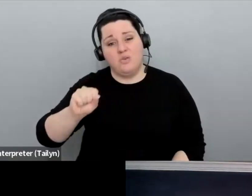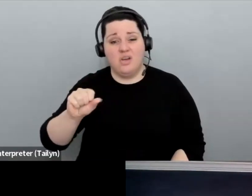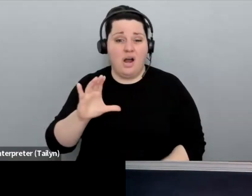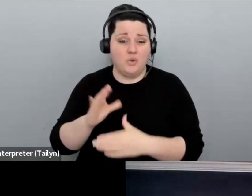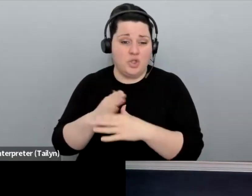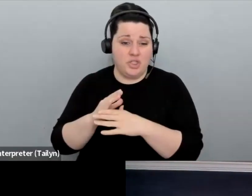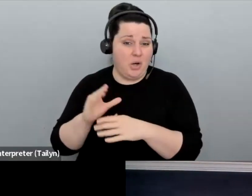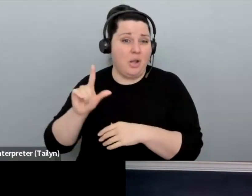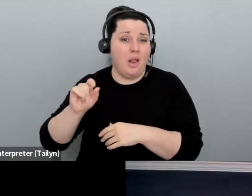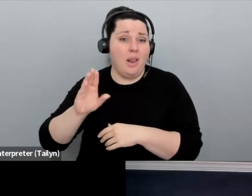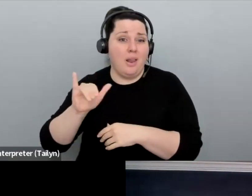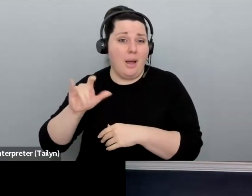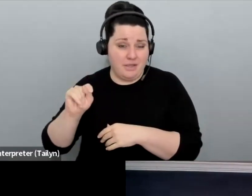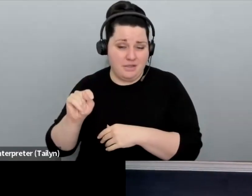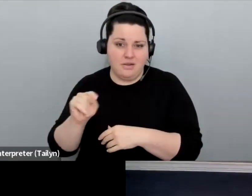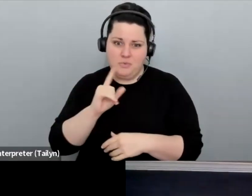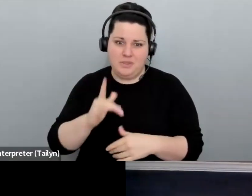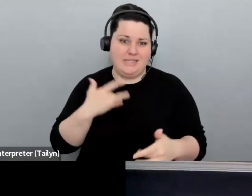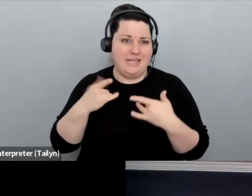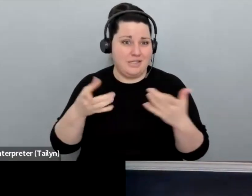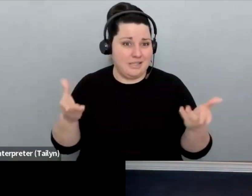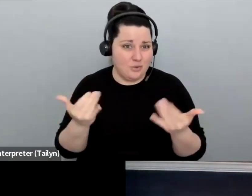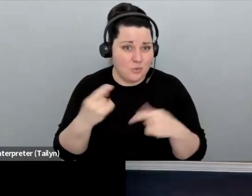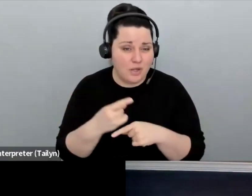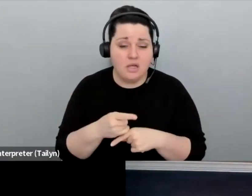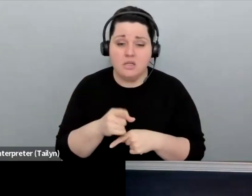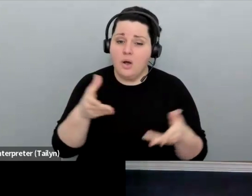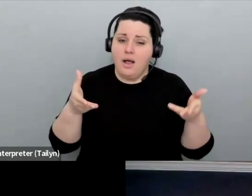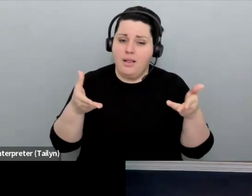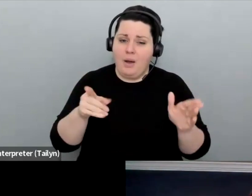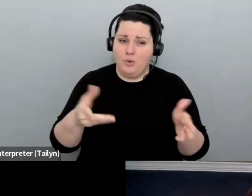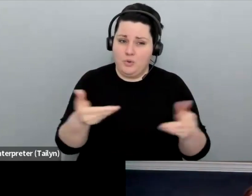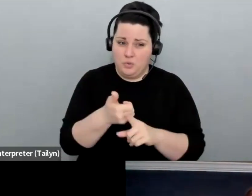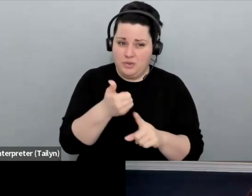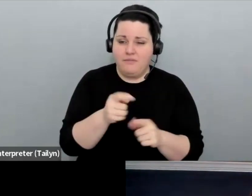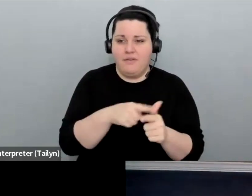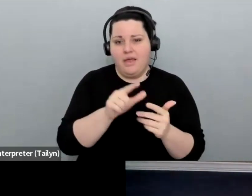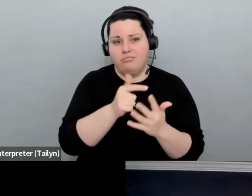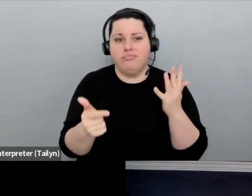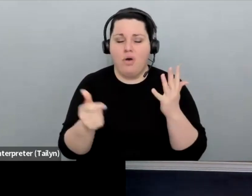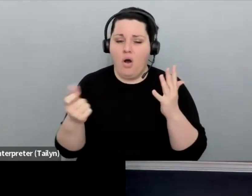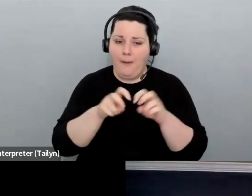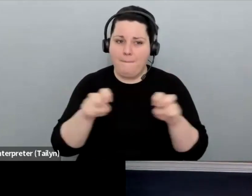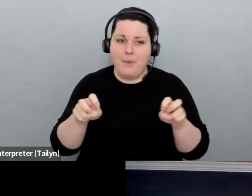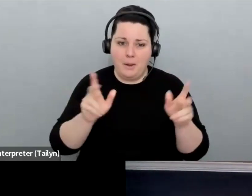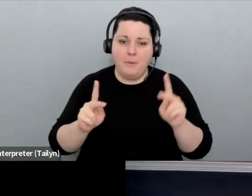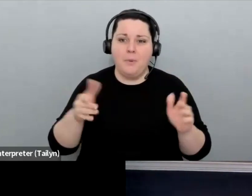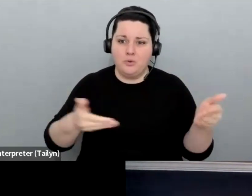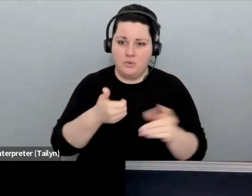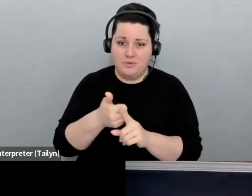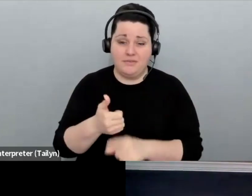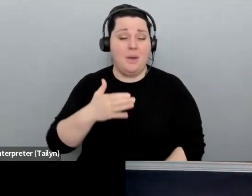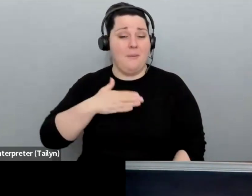I am delighted is on the panel this evening. So I'm going to allow her to introduce herself first, and then we'll go through and have all panelists introduce themselves.